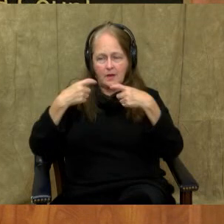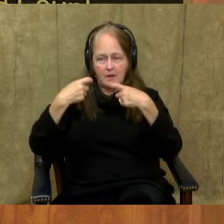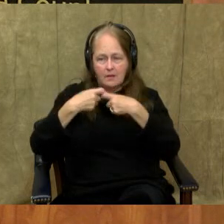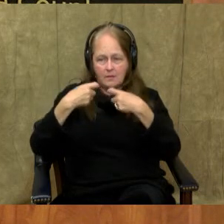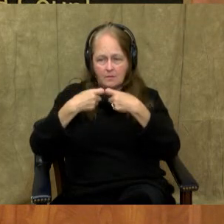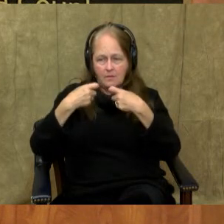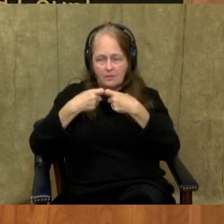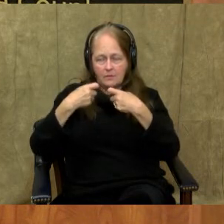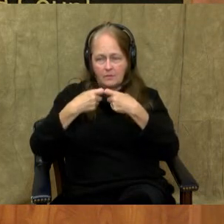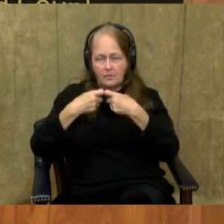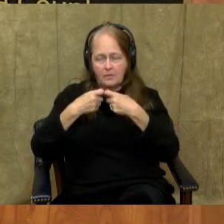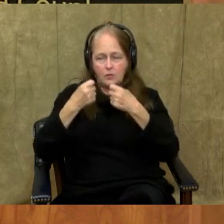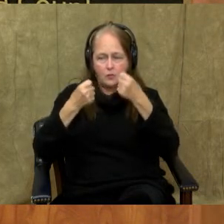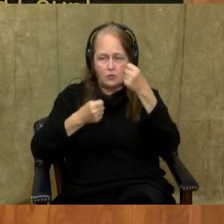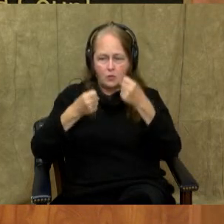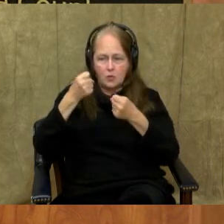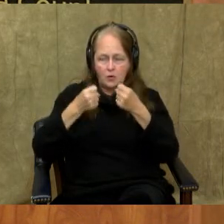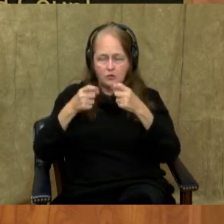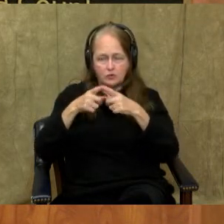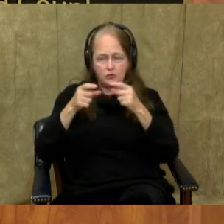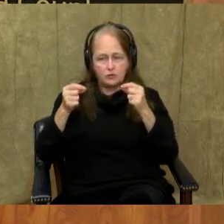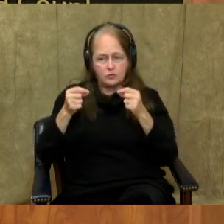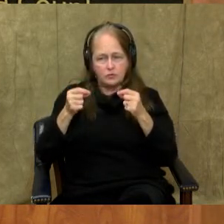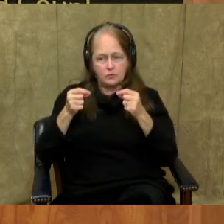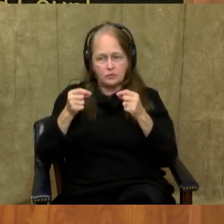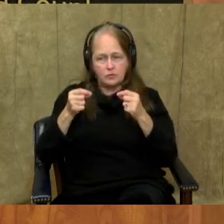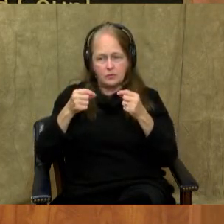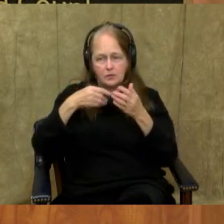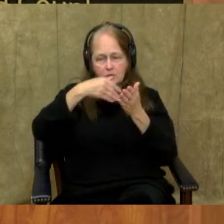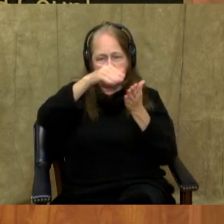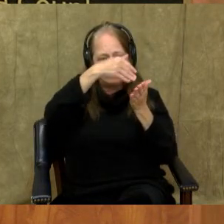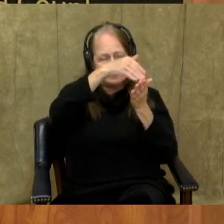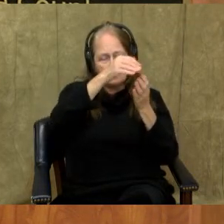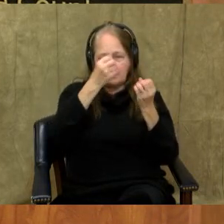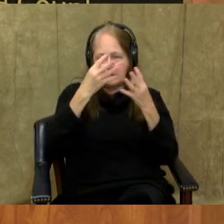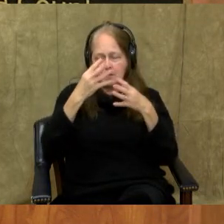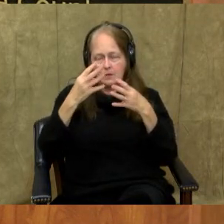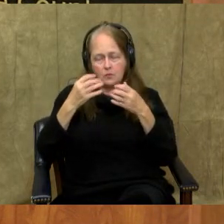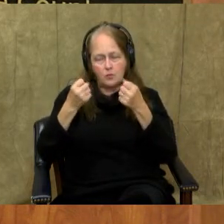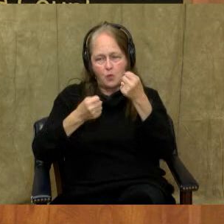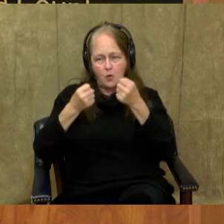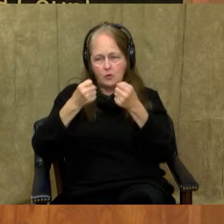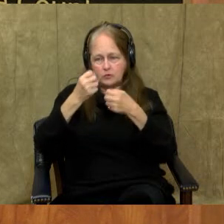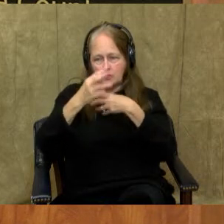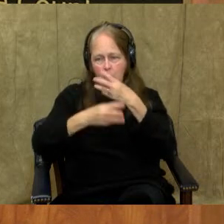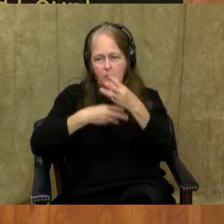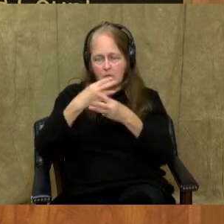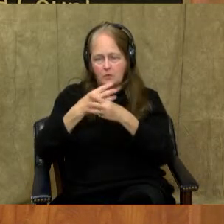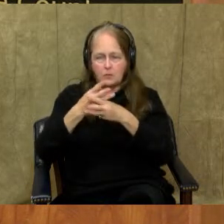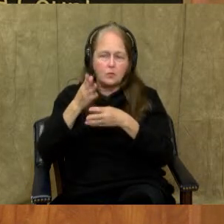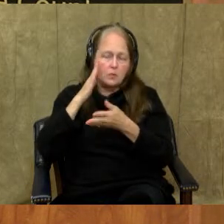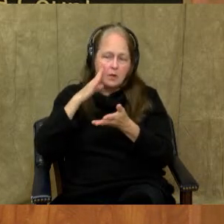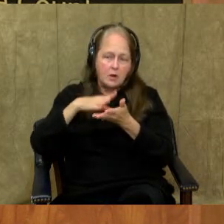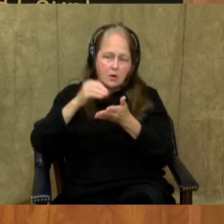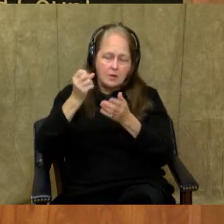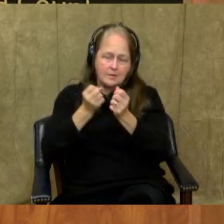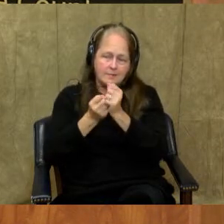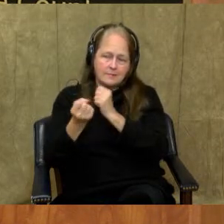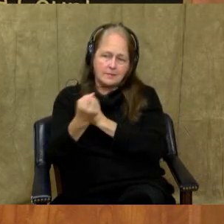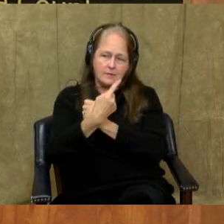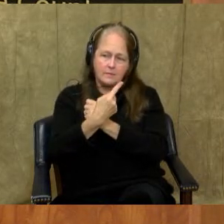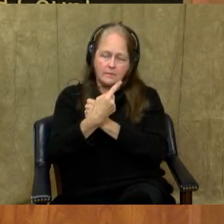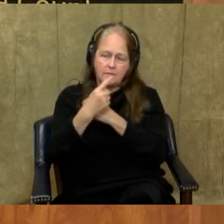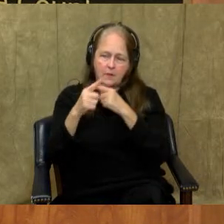Electronics and cars in Japan and South Korea are exported around the world. Also, you'll learn next year in world history